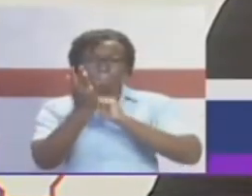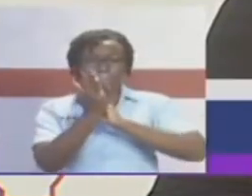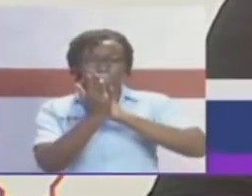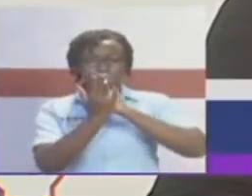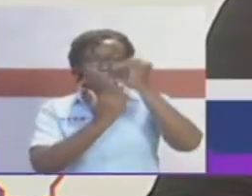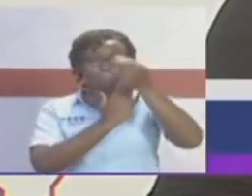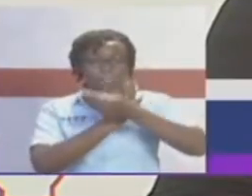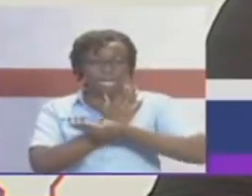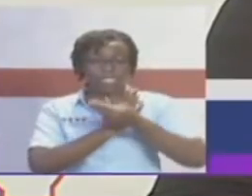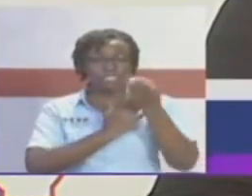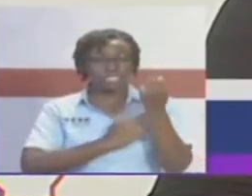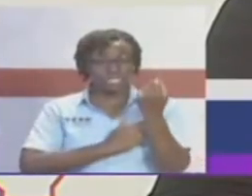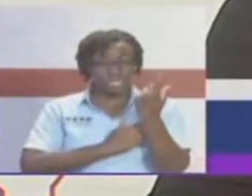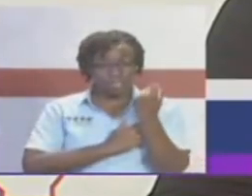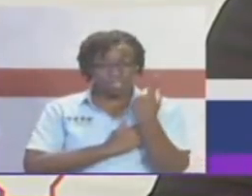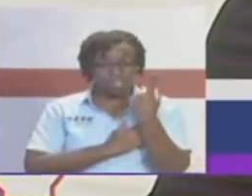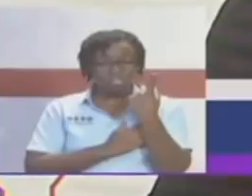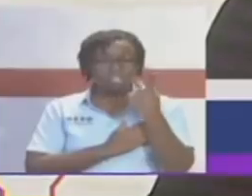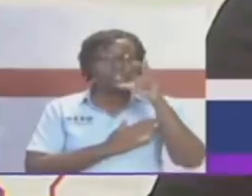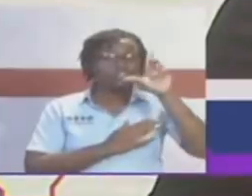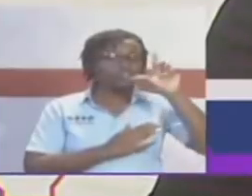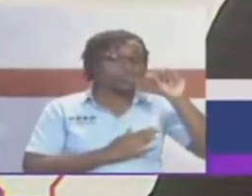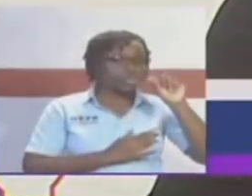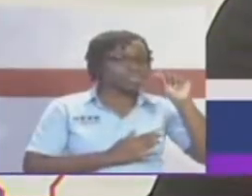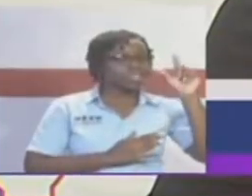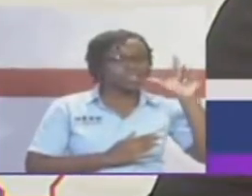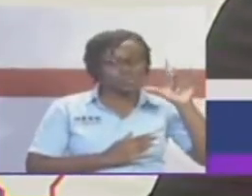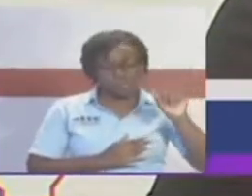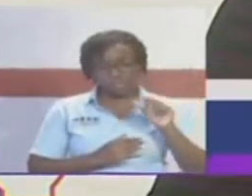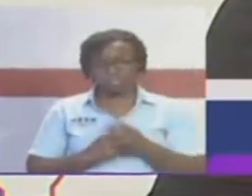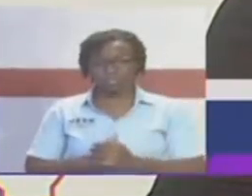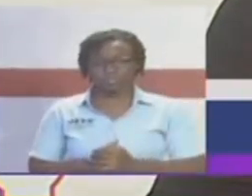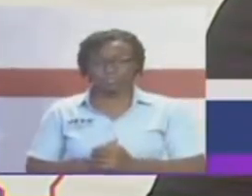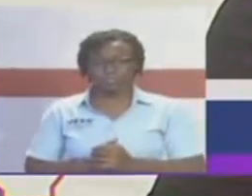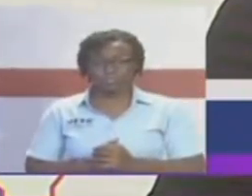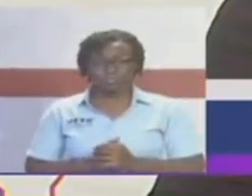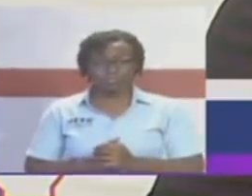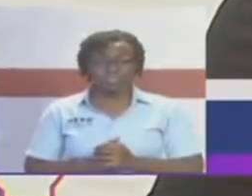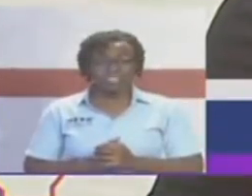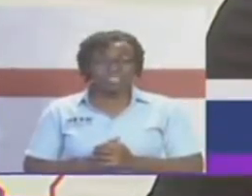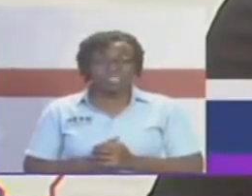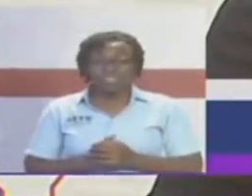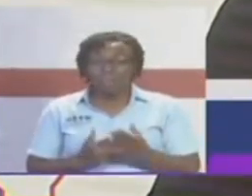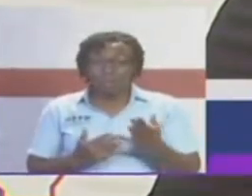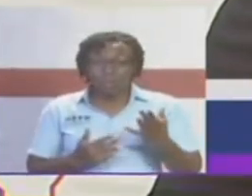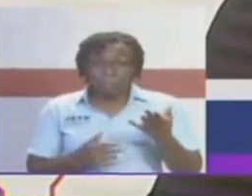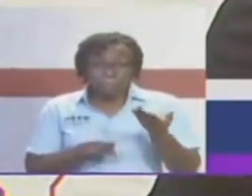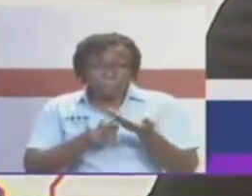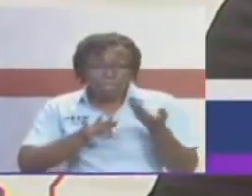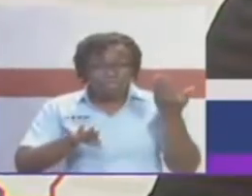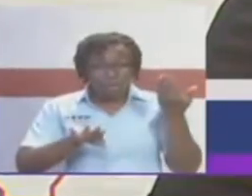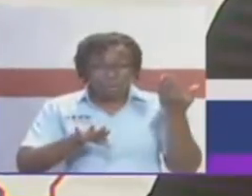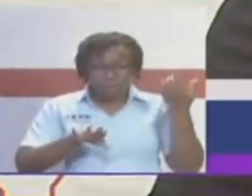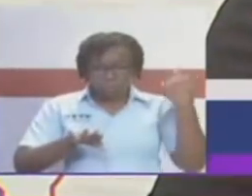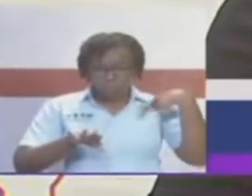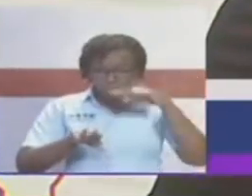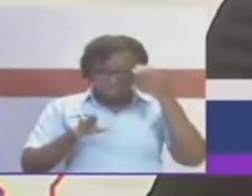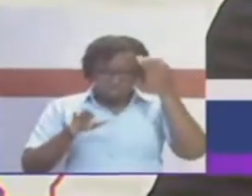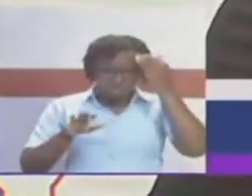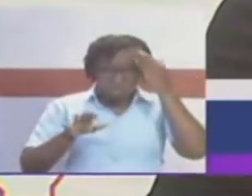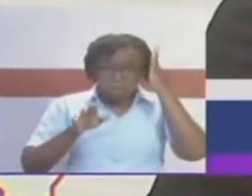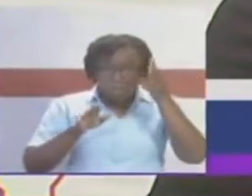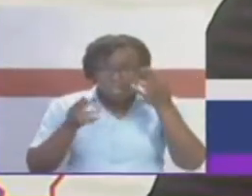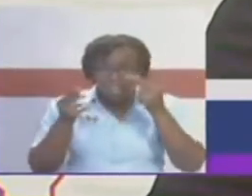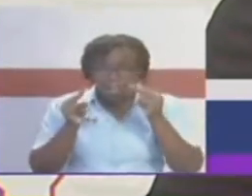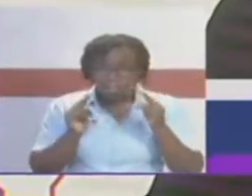when COVID-19 was declared a pandemic by the World Health Organization. Never would we have known what we were about to experience.